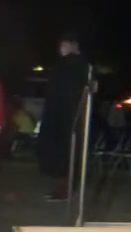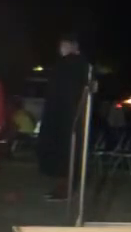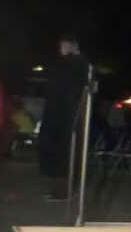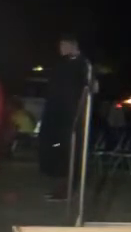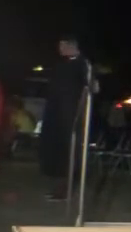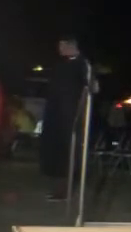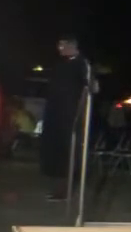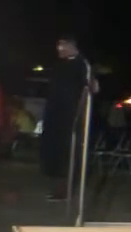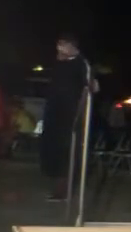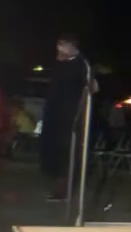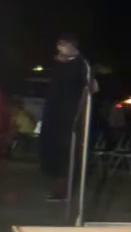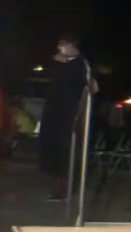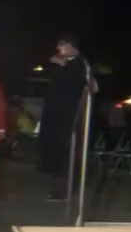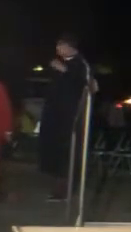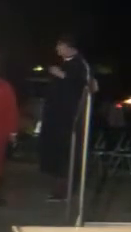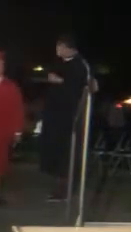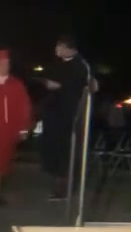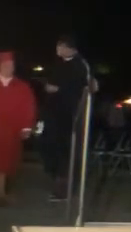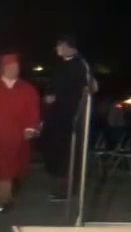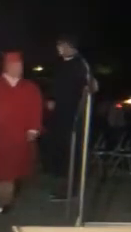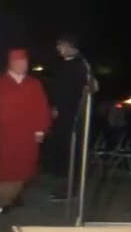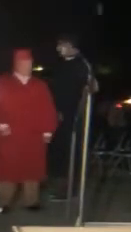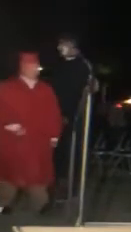Haley Grace Sauter.